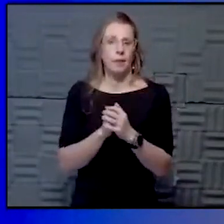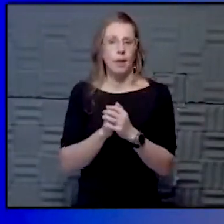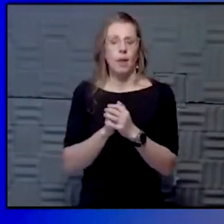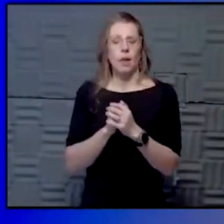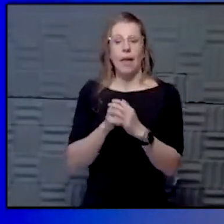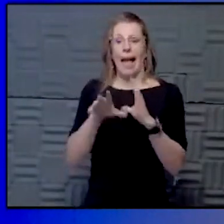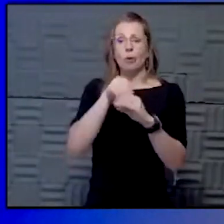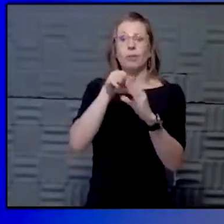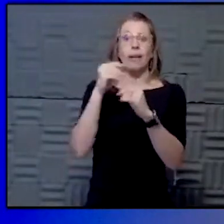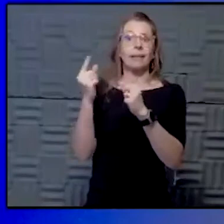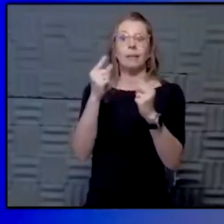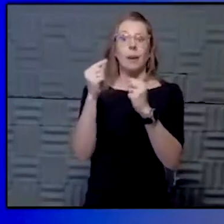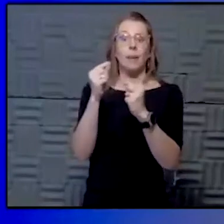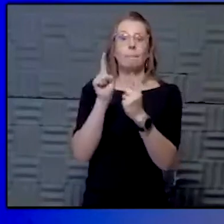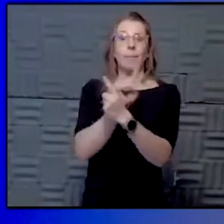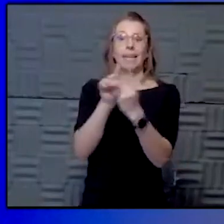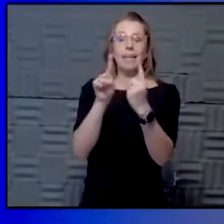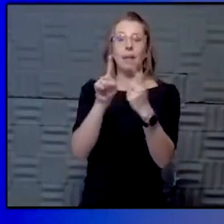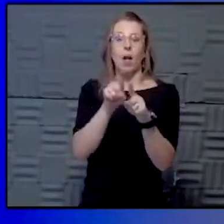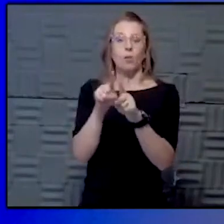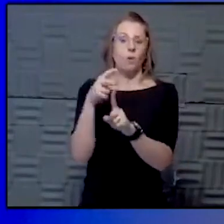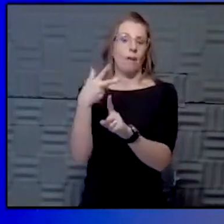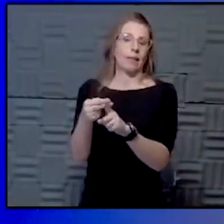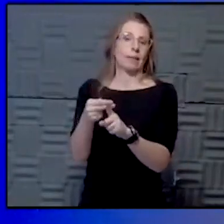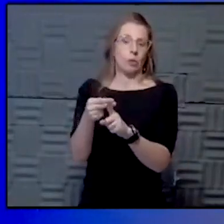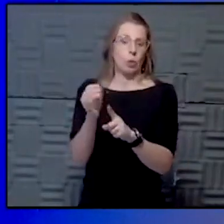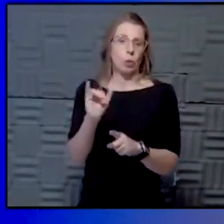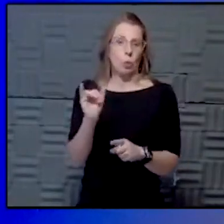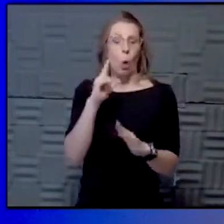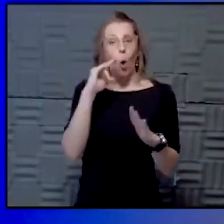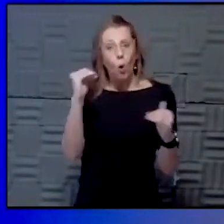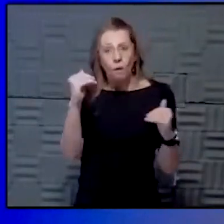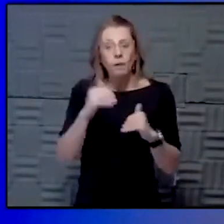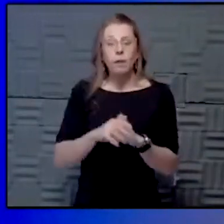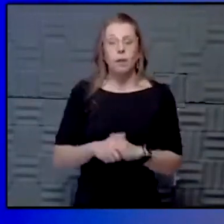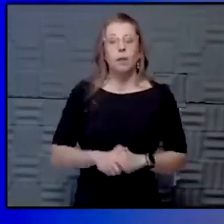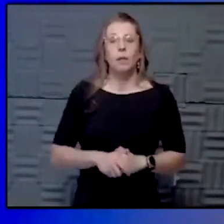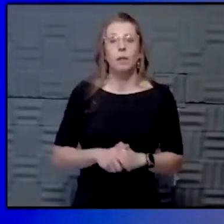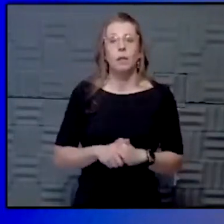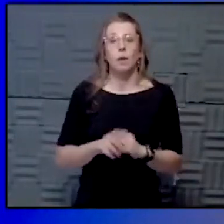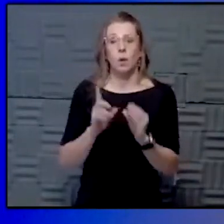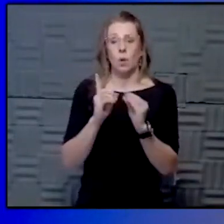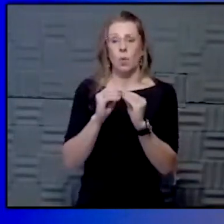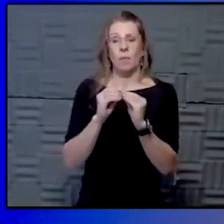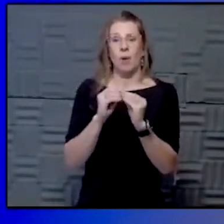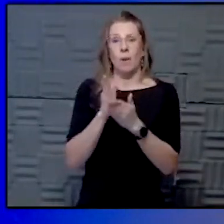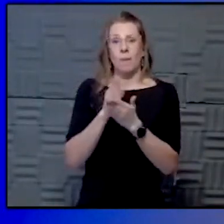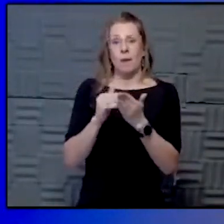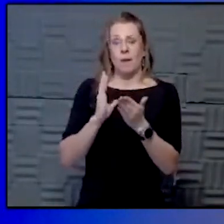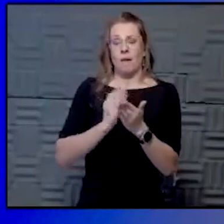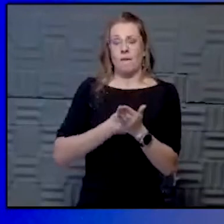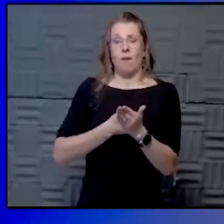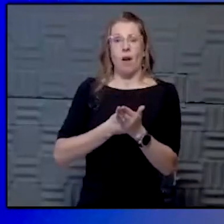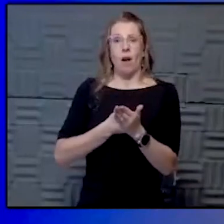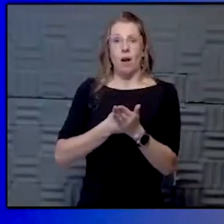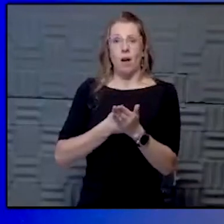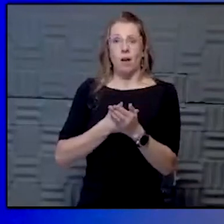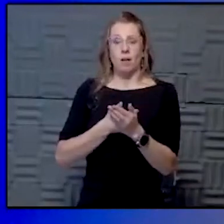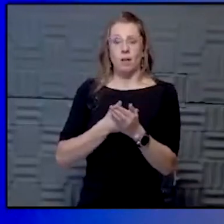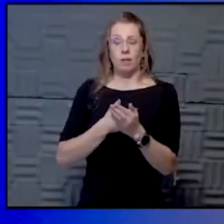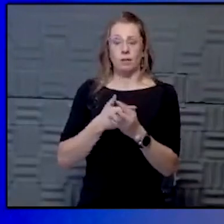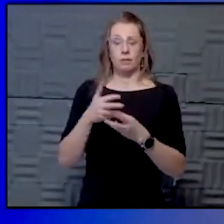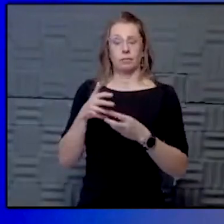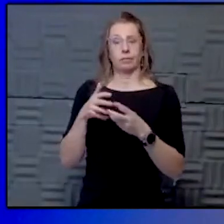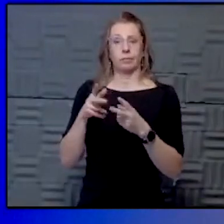meeting outdoors, doing things outdoors, and of course vaccination. And hopefully we are going to be able to get one more segment of our population vaccinated, and